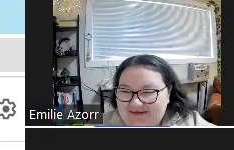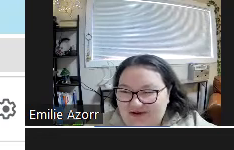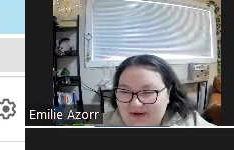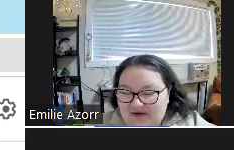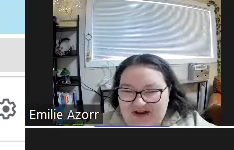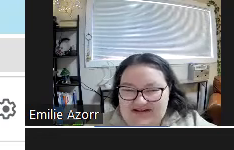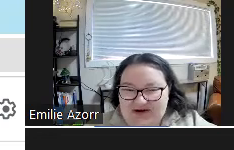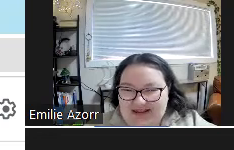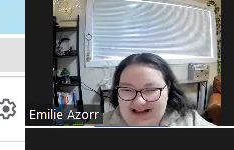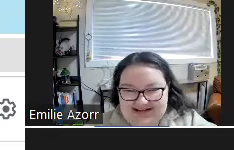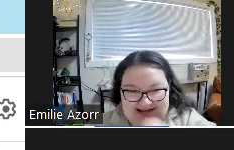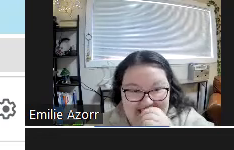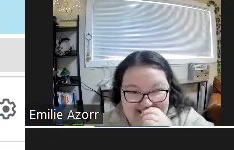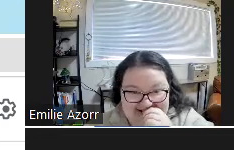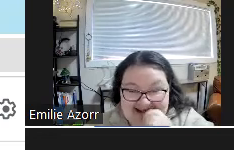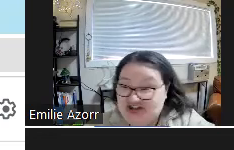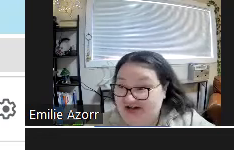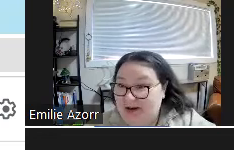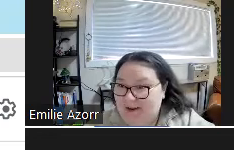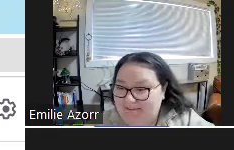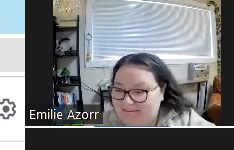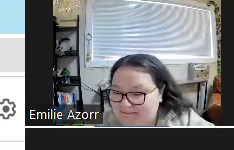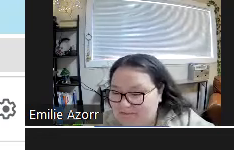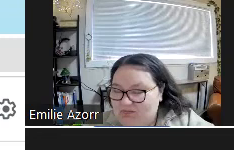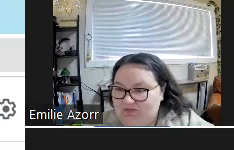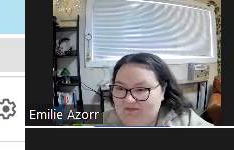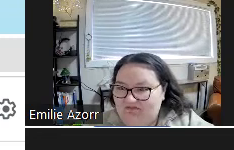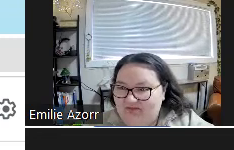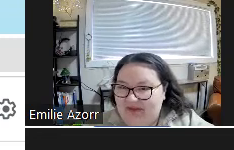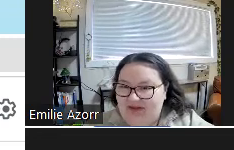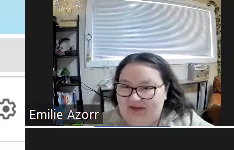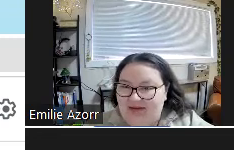Anything else before we move on to our last section?